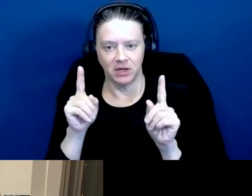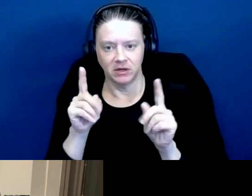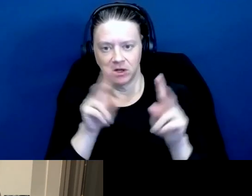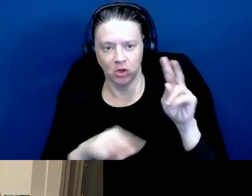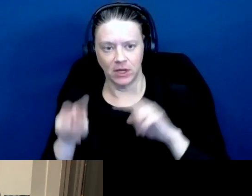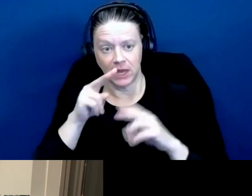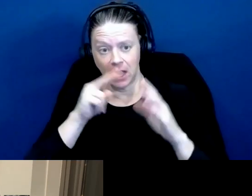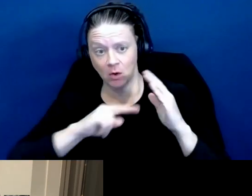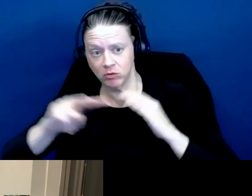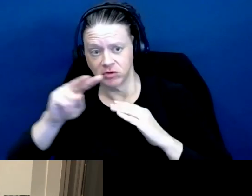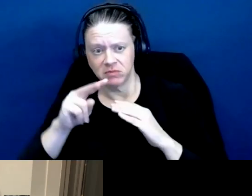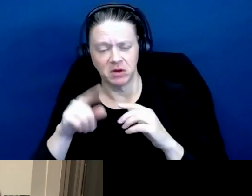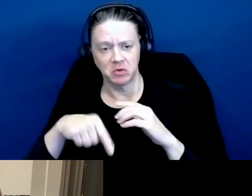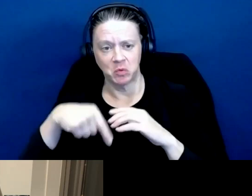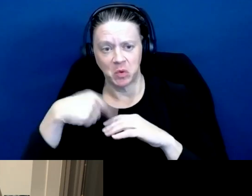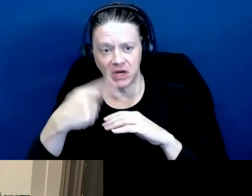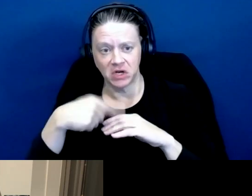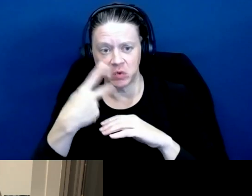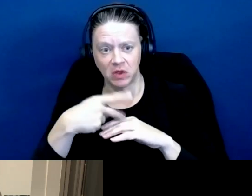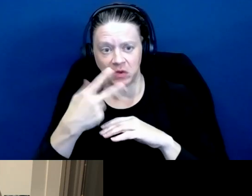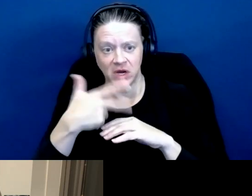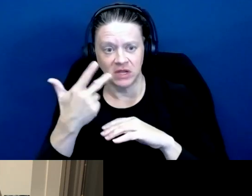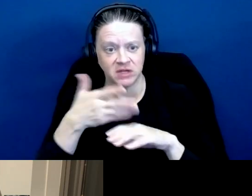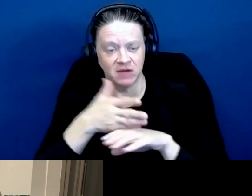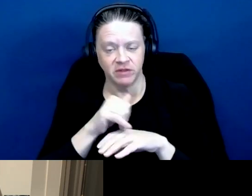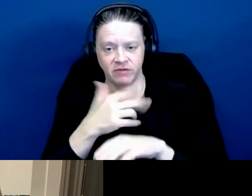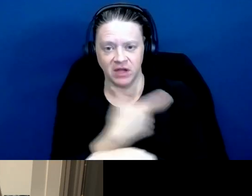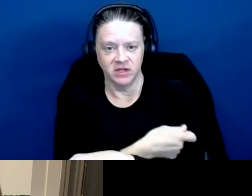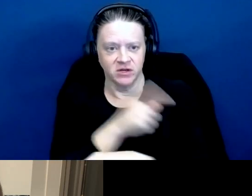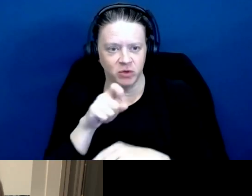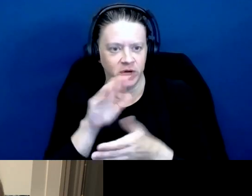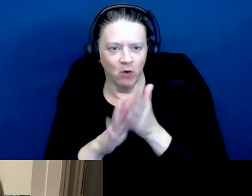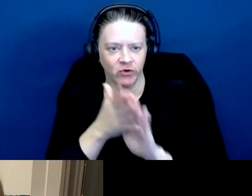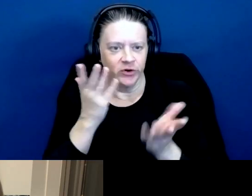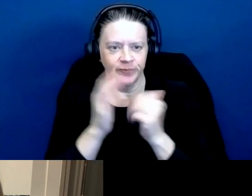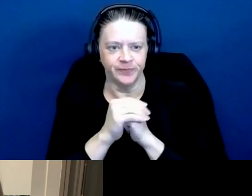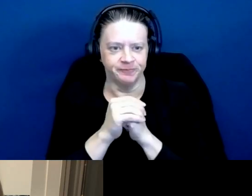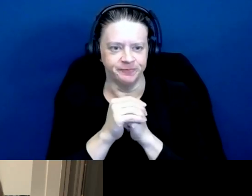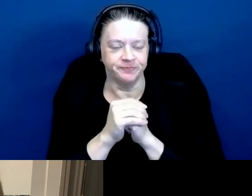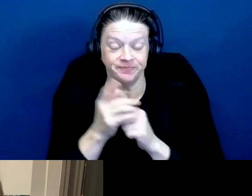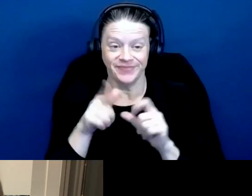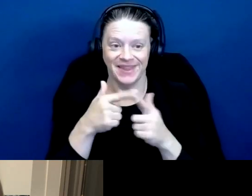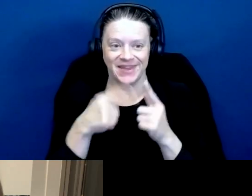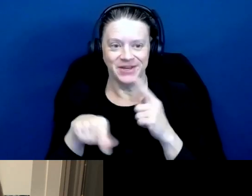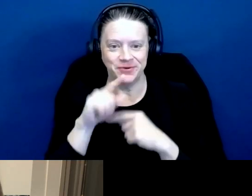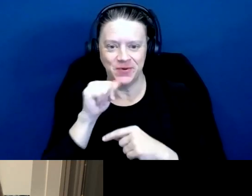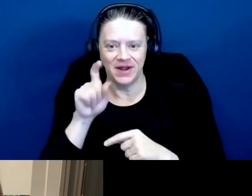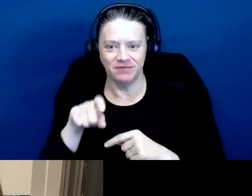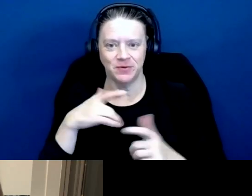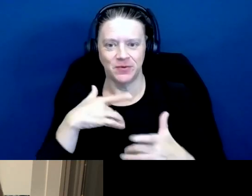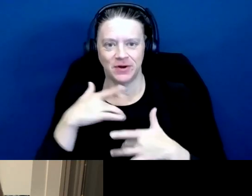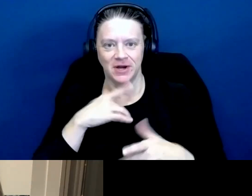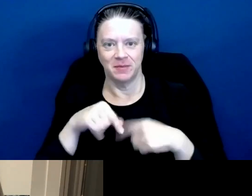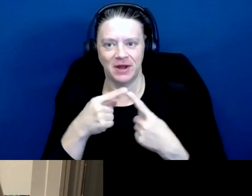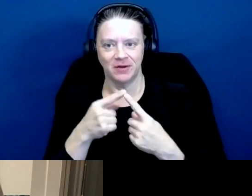out, a few days after the vaccine, it should be overdone, and then you don't have to worry about it messing up your